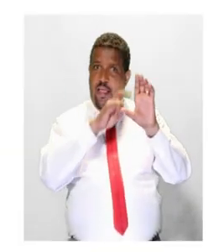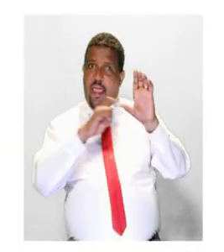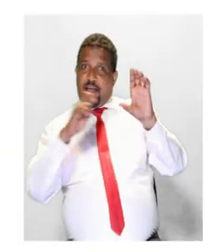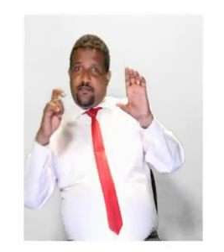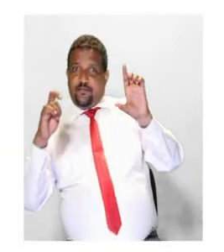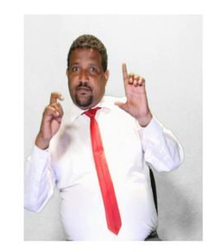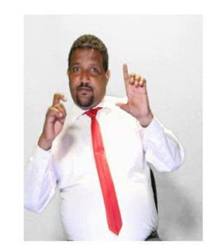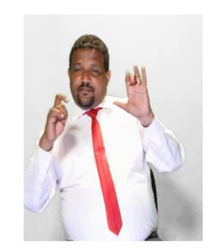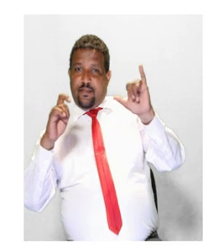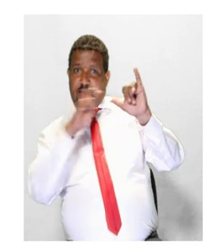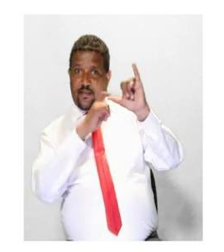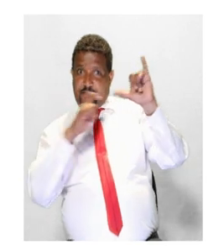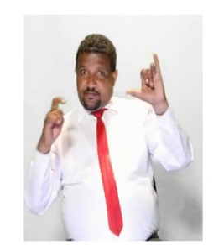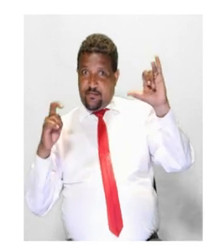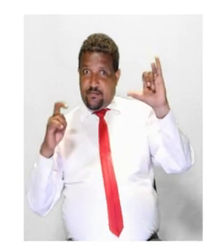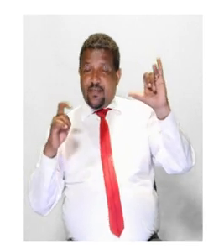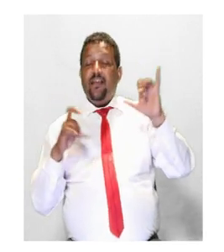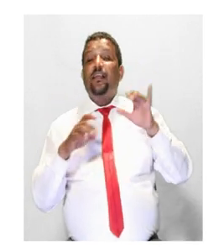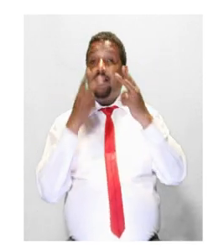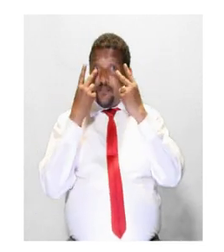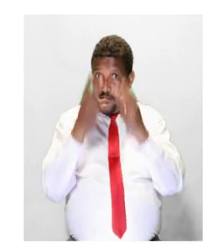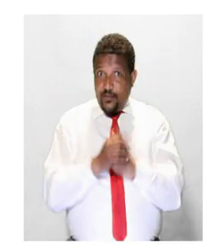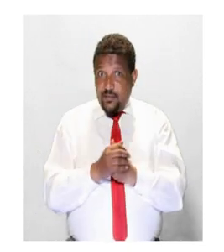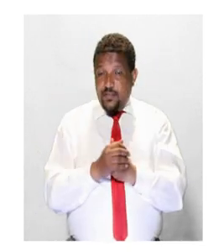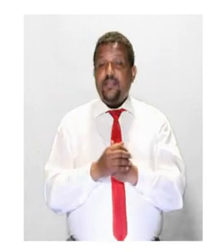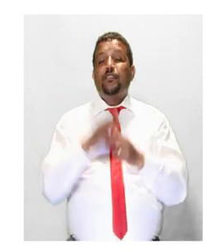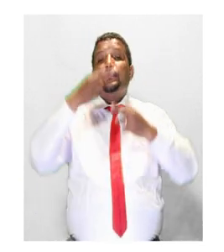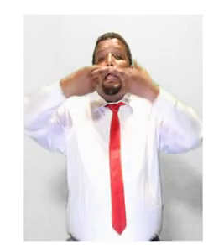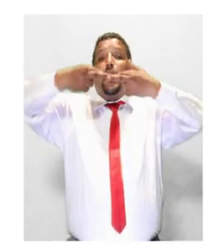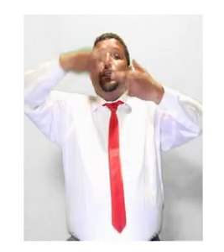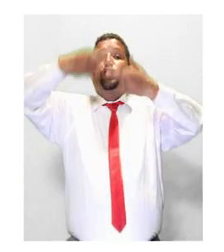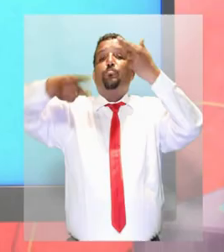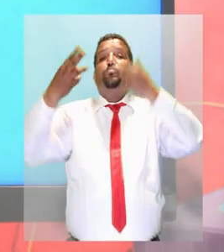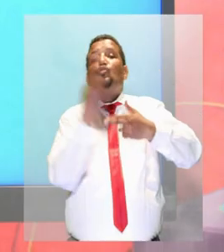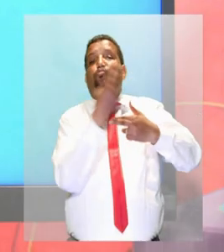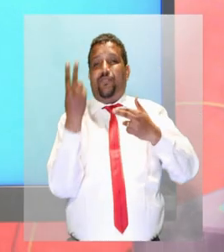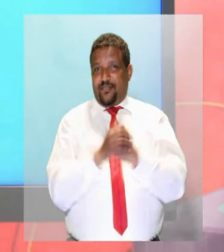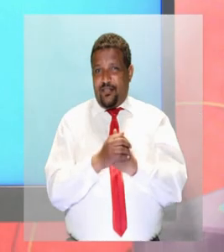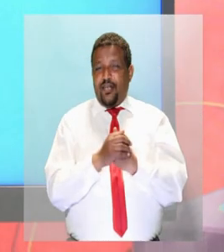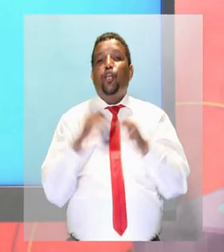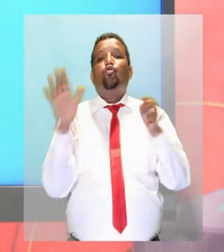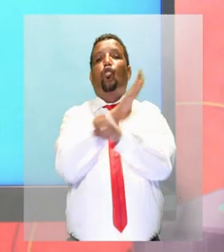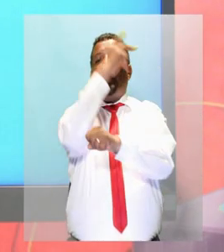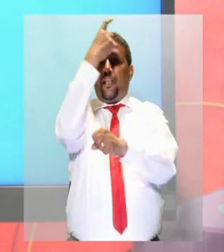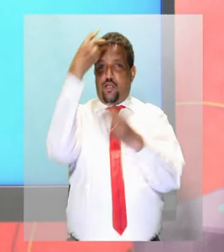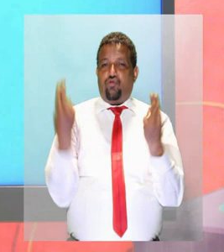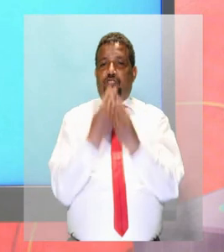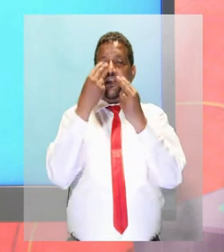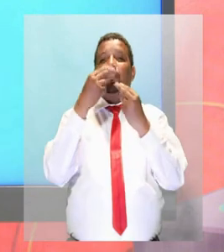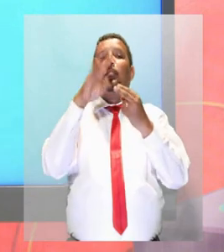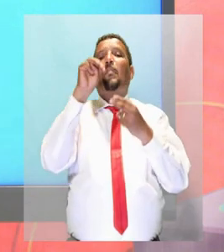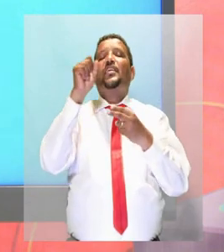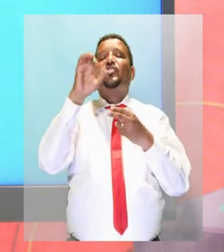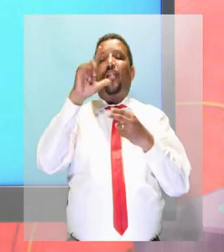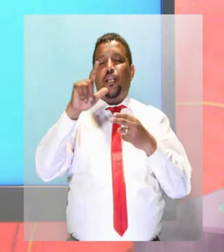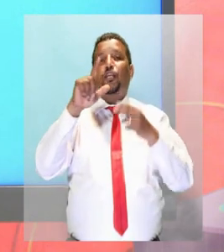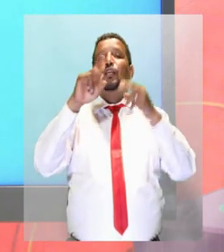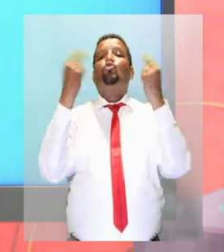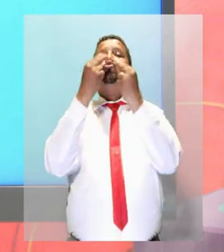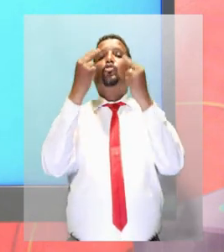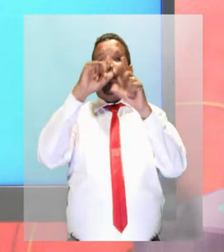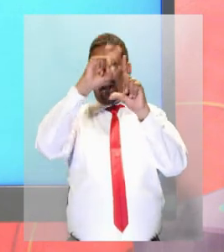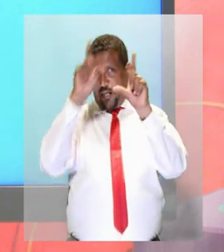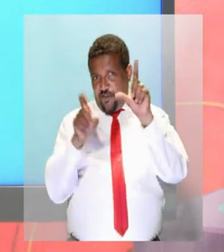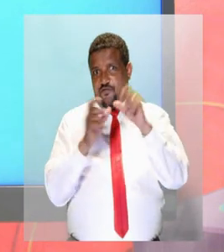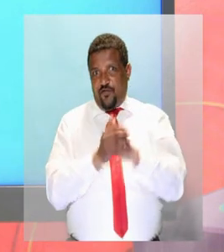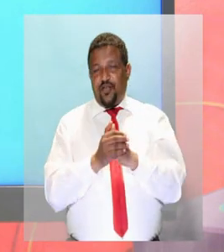continually declining curve. Now, let's see the relationship between the total utility and the marginal utility curve. First of